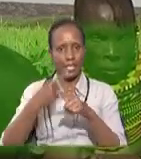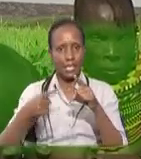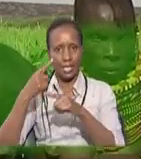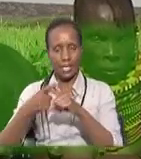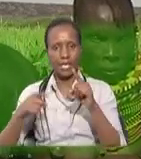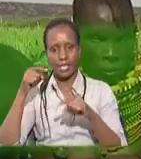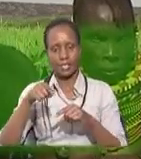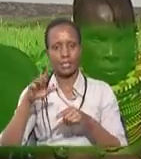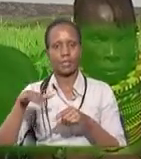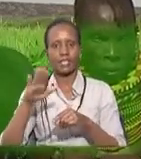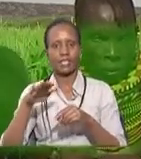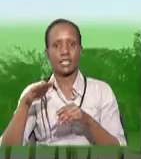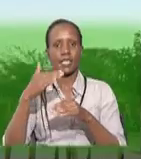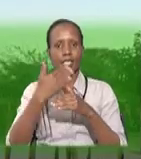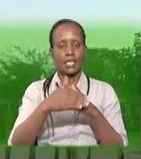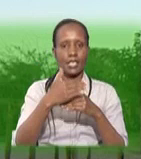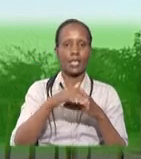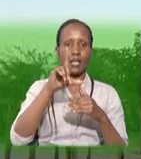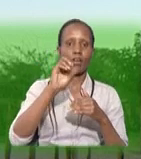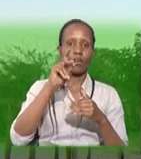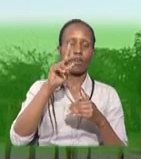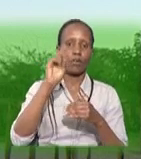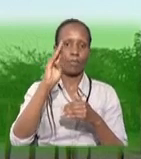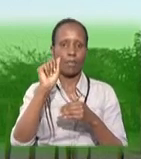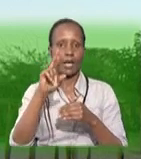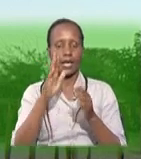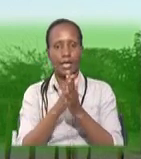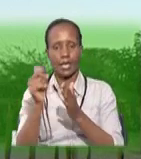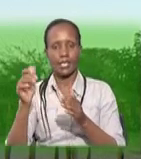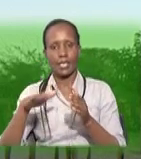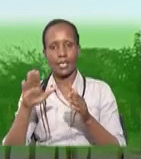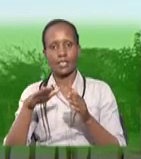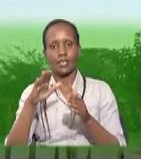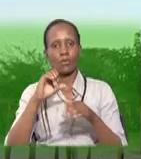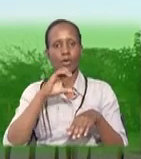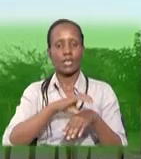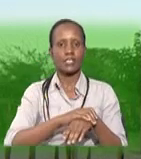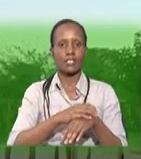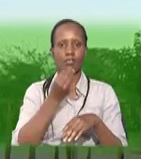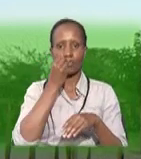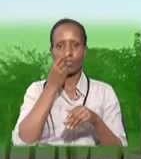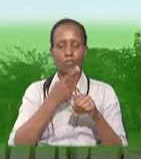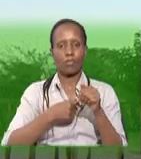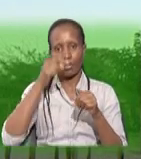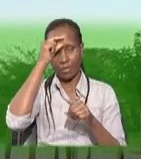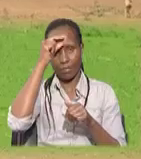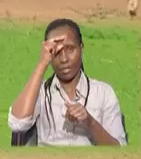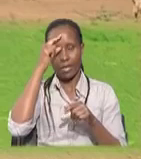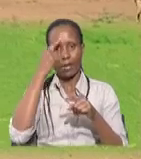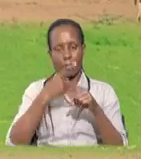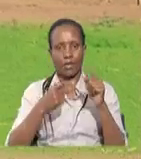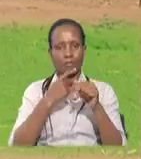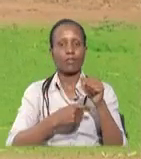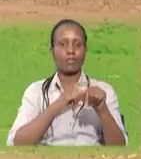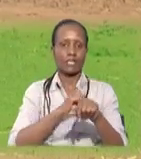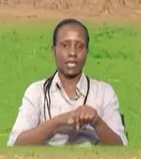year, this place, I mean around Lokubai and Lelea, these areas, they used to receive relief food from the government.